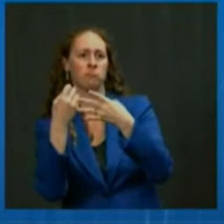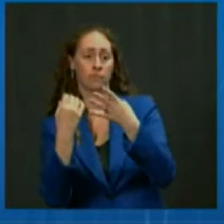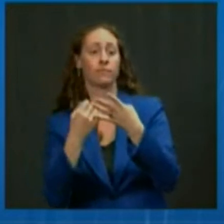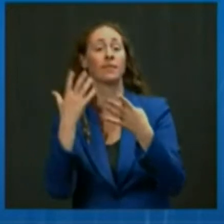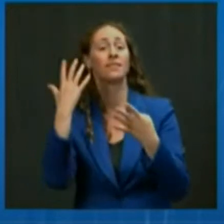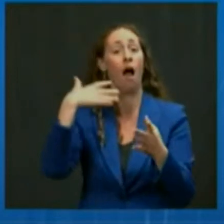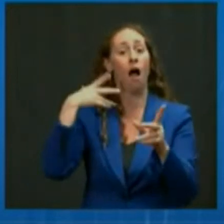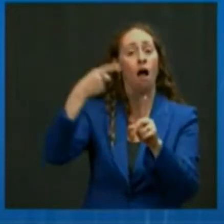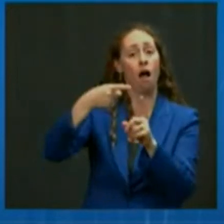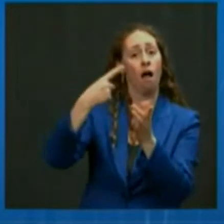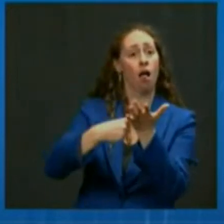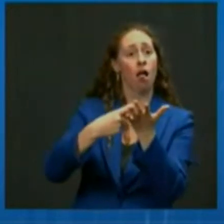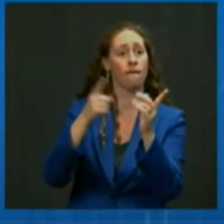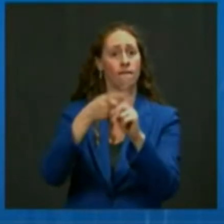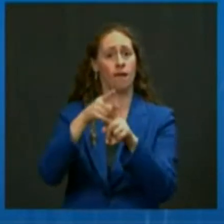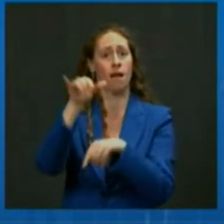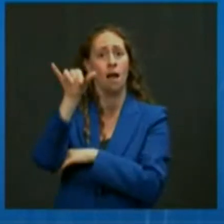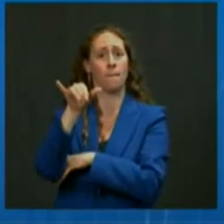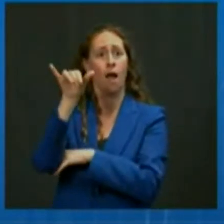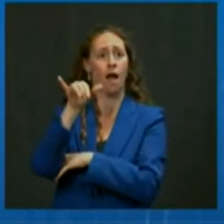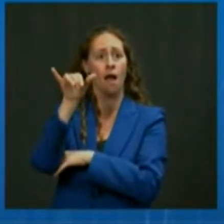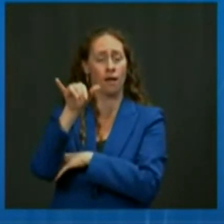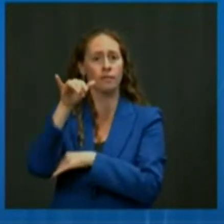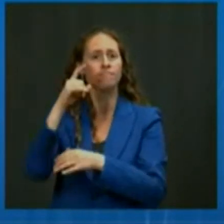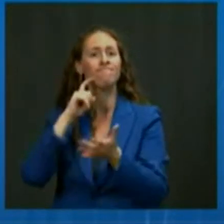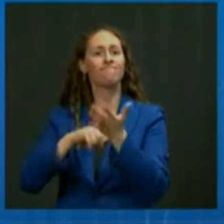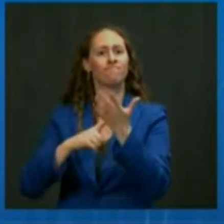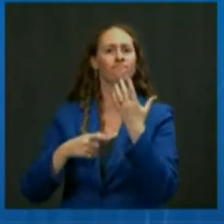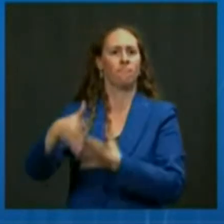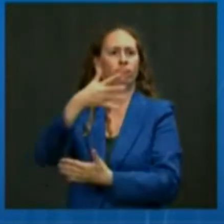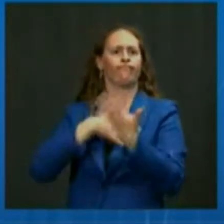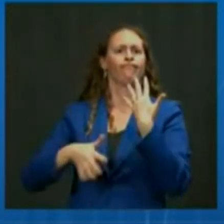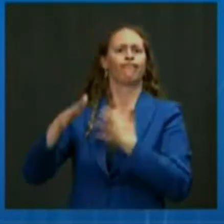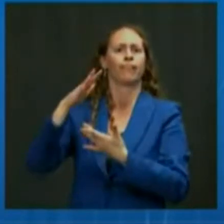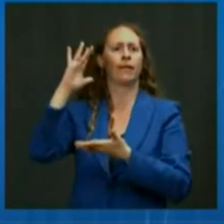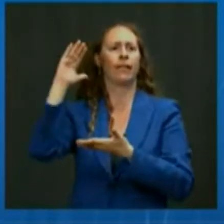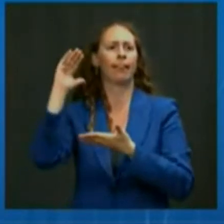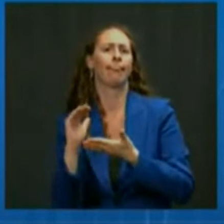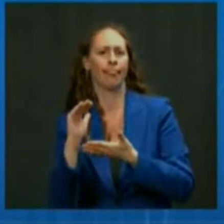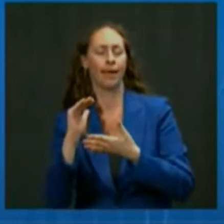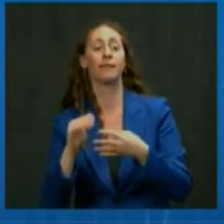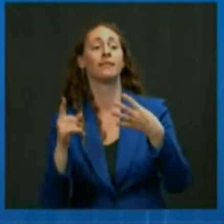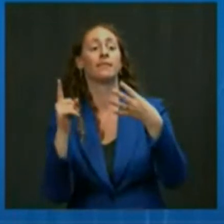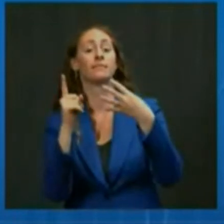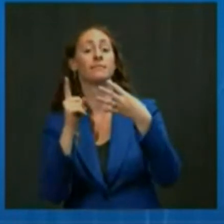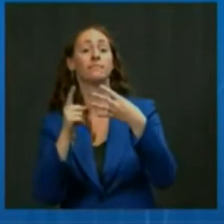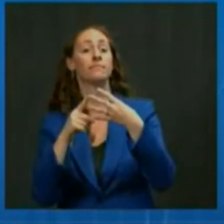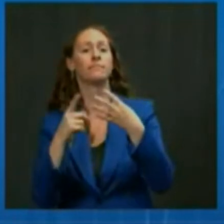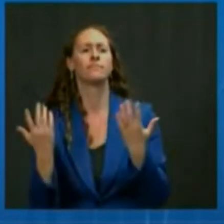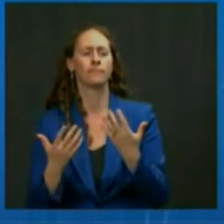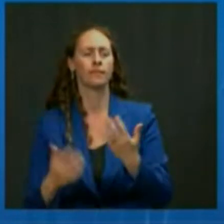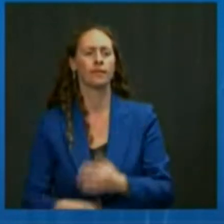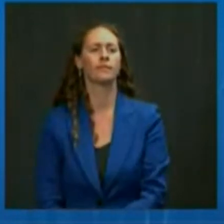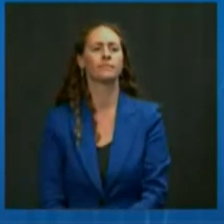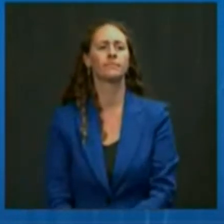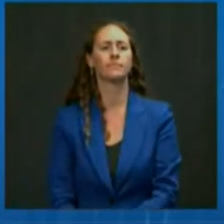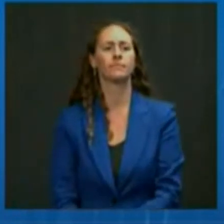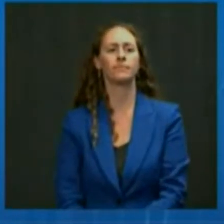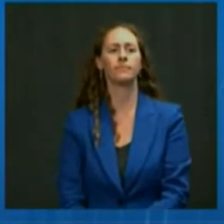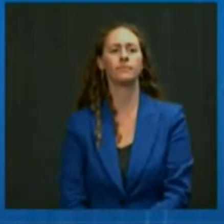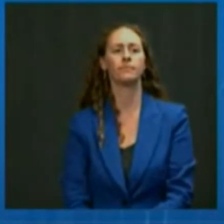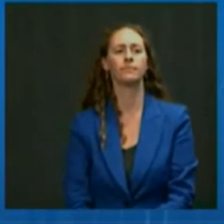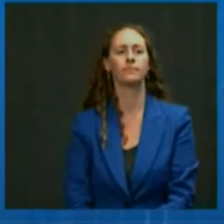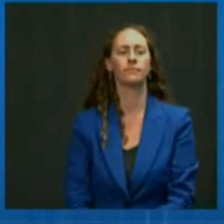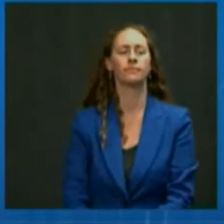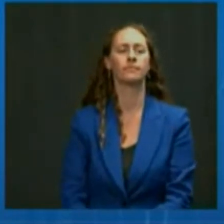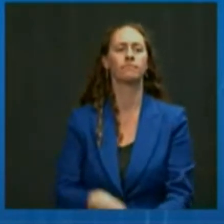over time. Second, higher levels of antibody are associated with higher levels of efficacy